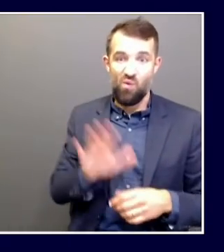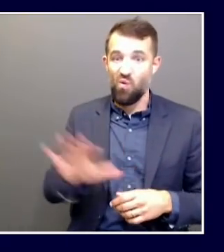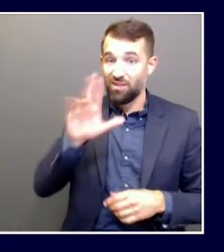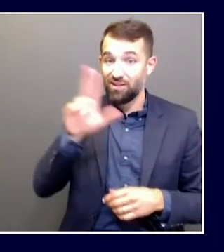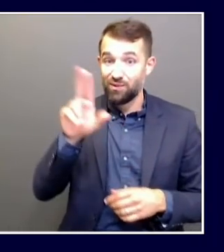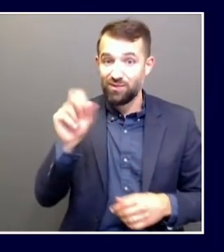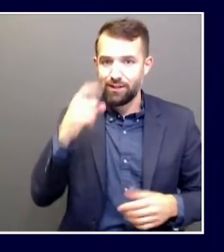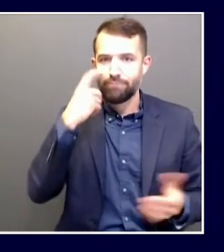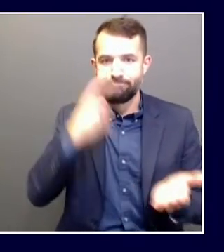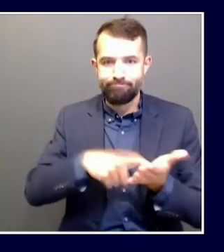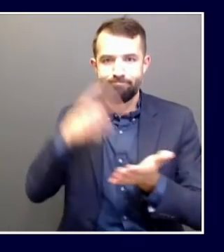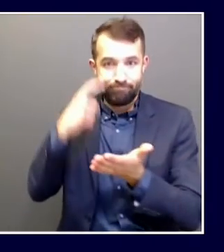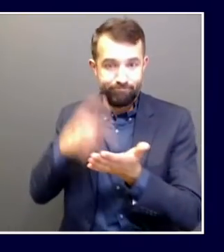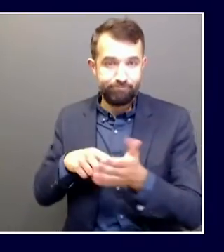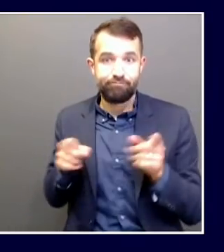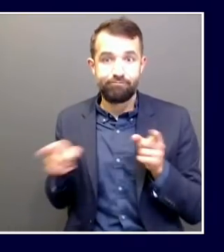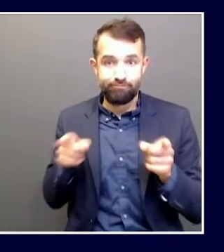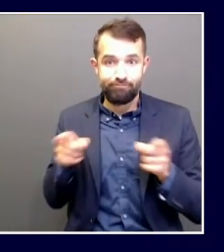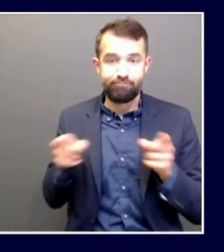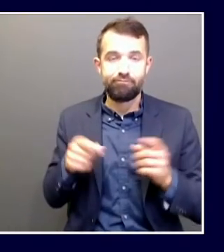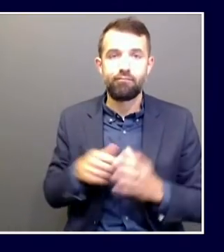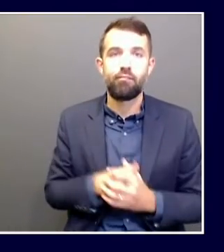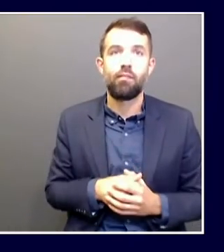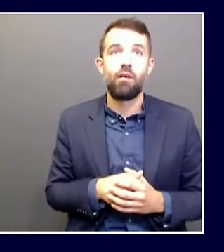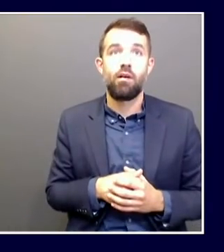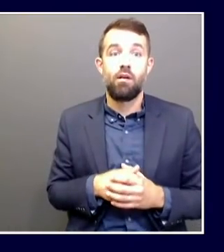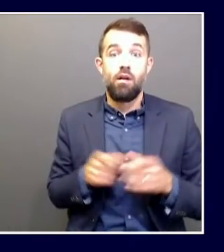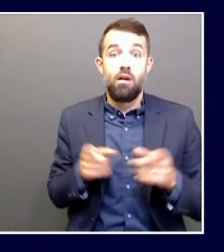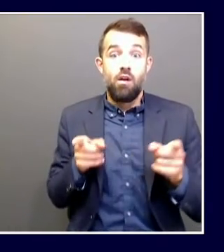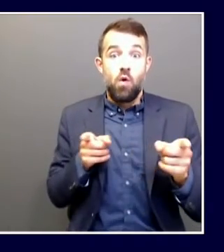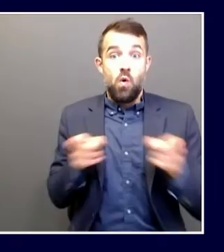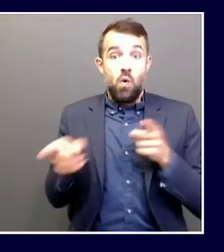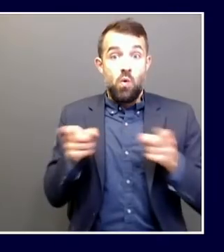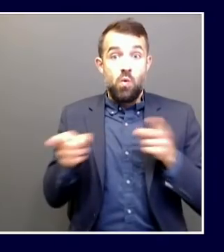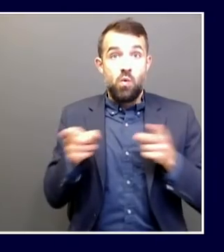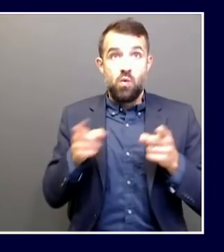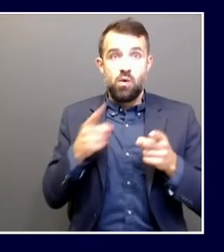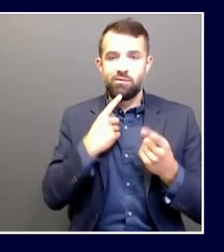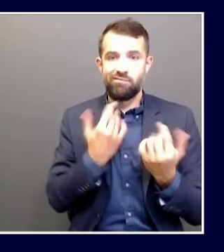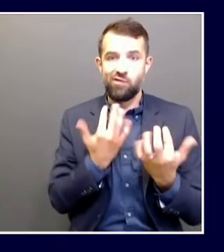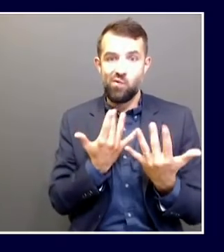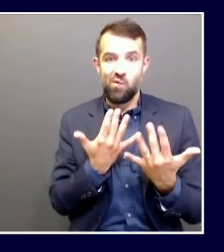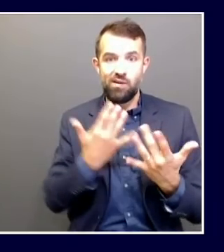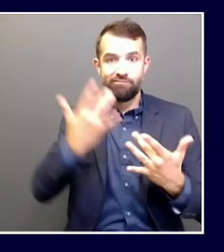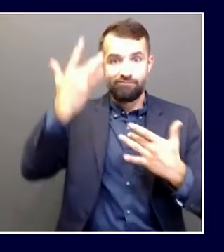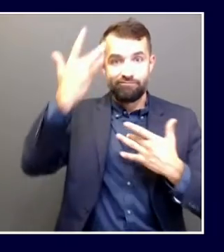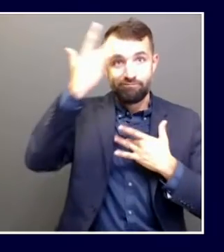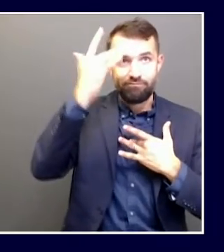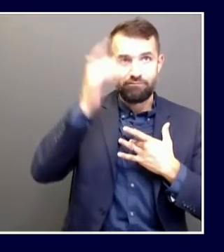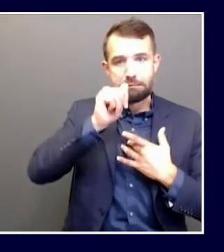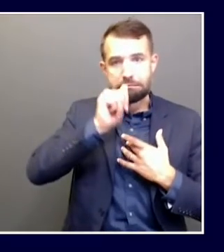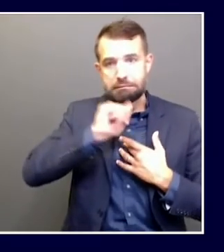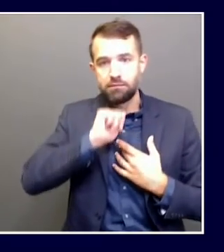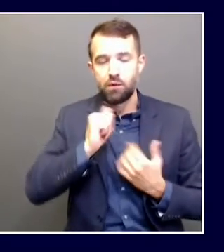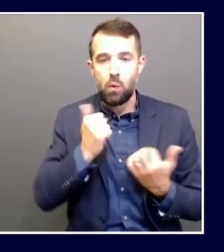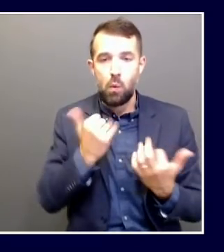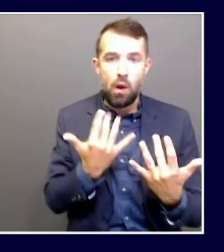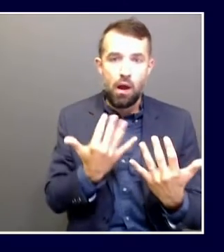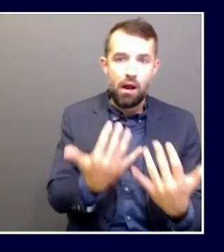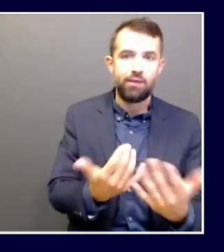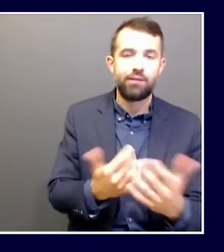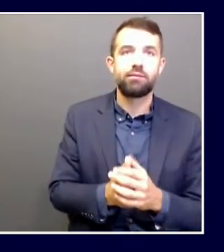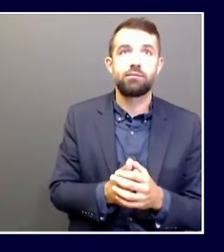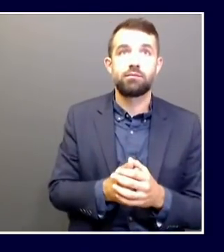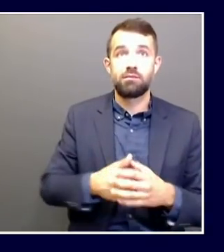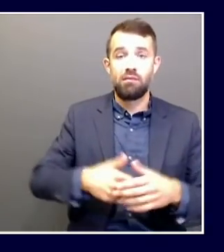open question about whether those folks have delayed care and present to the hospital in a sicker state, or whether Delta is making them